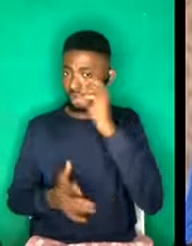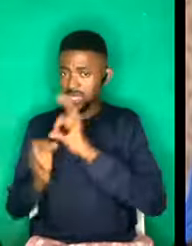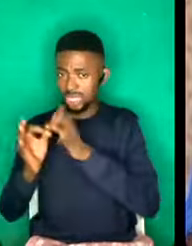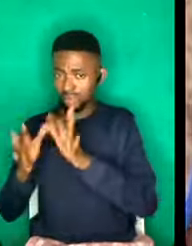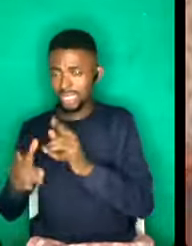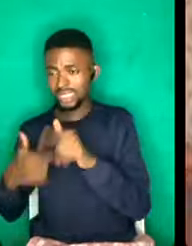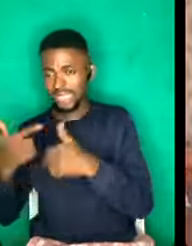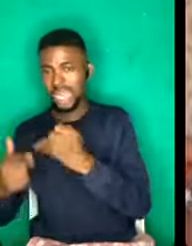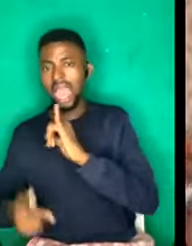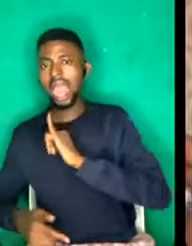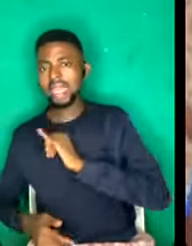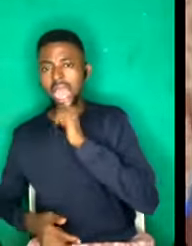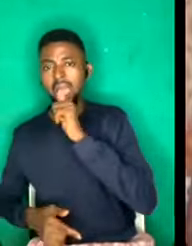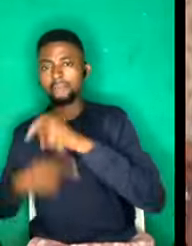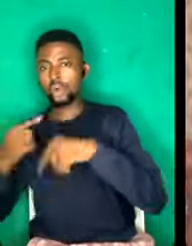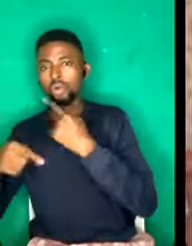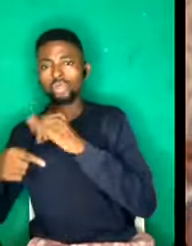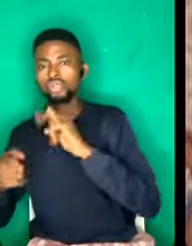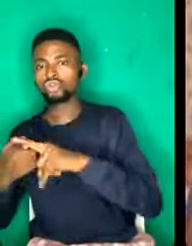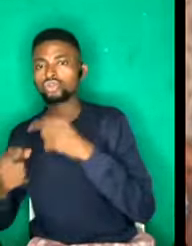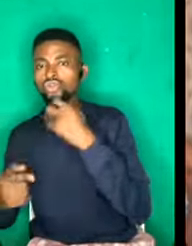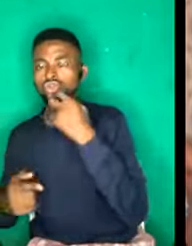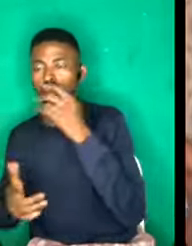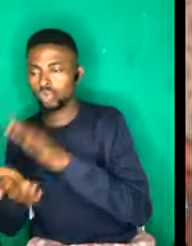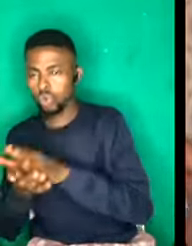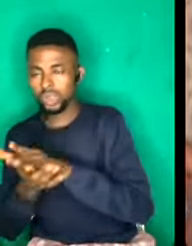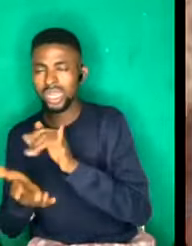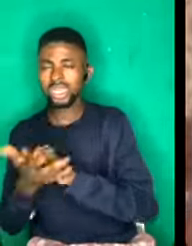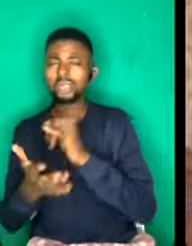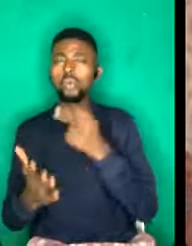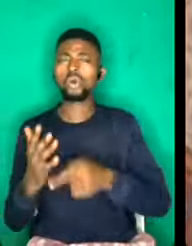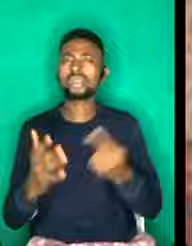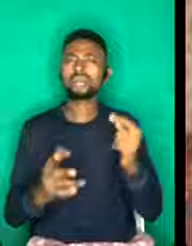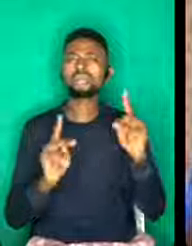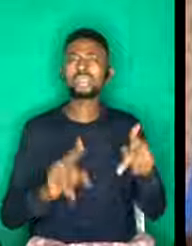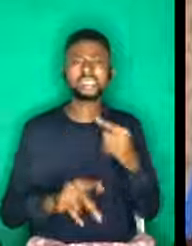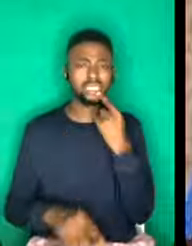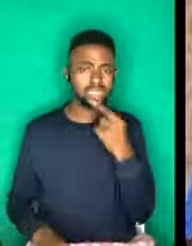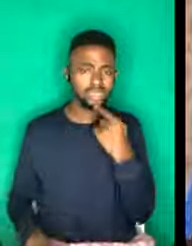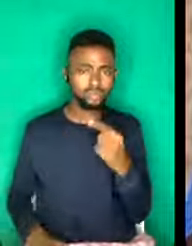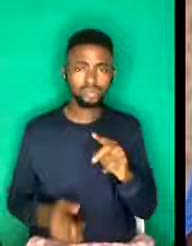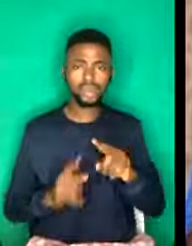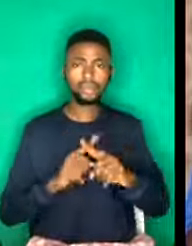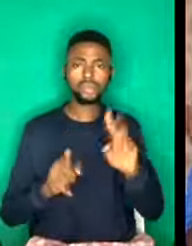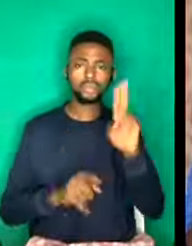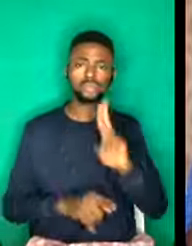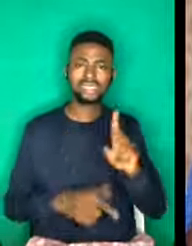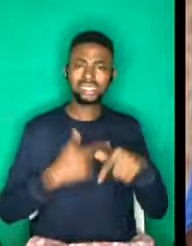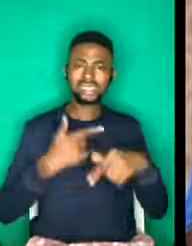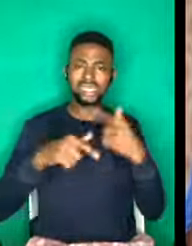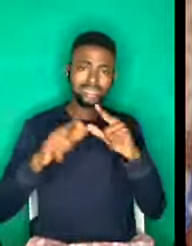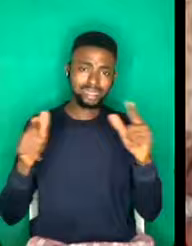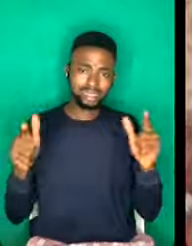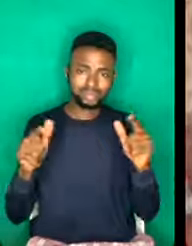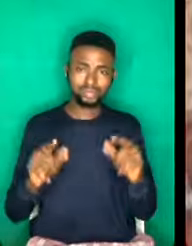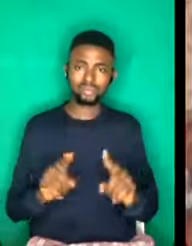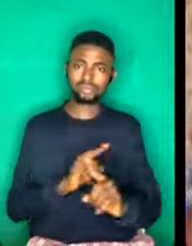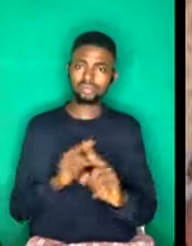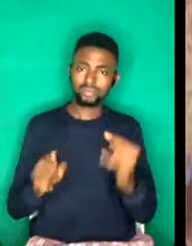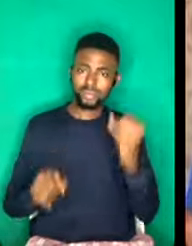to school, because that is actually what the person is saying, but using sign language. And the idea